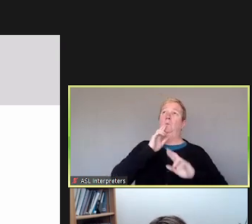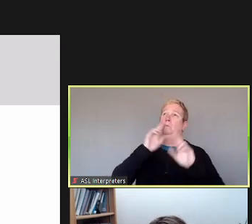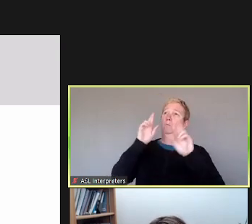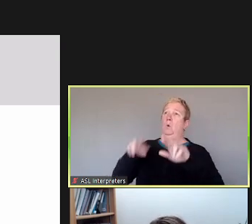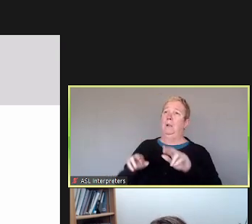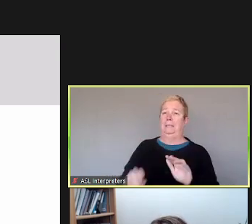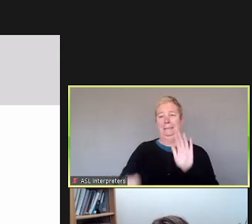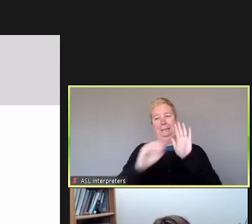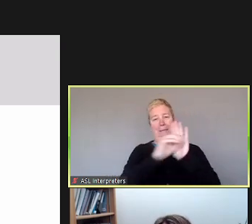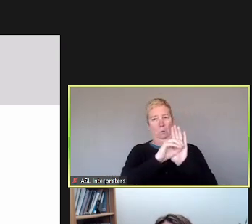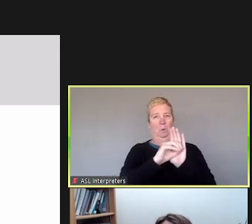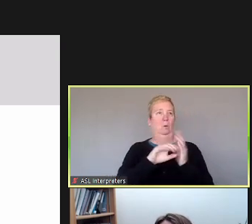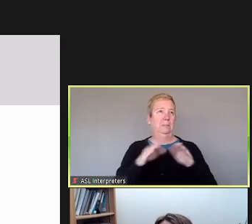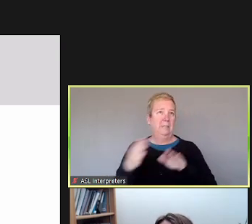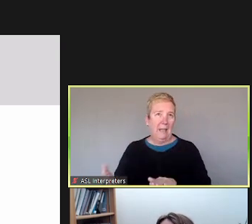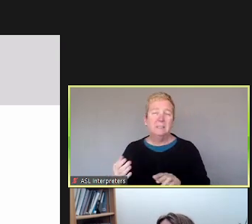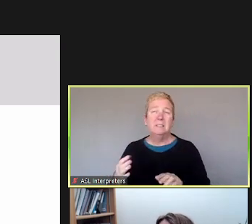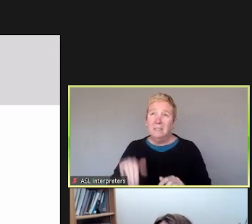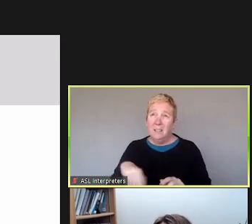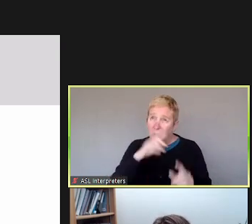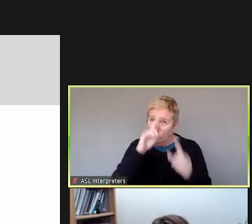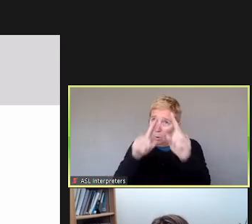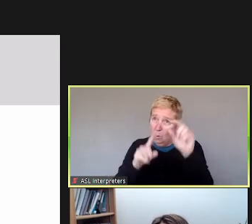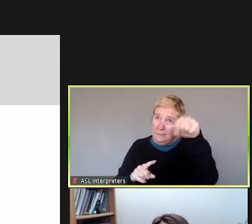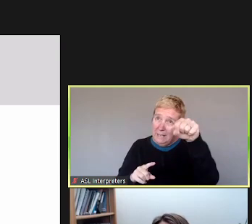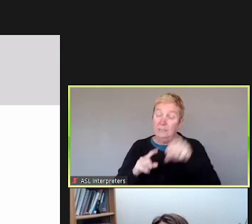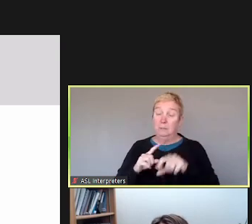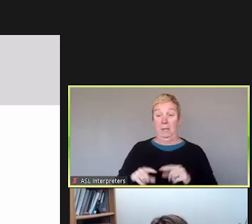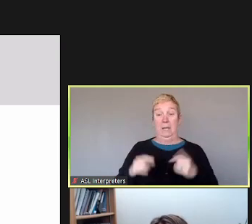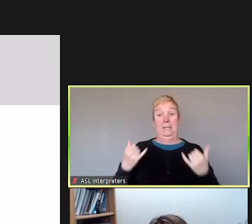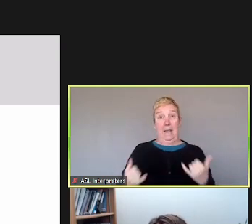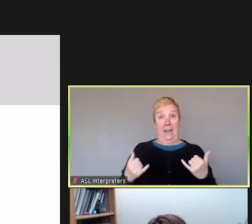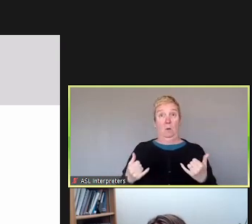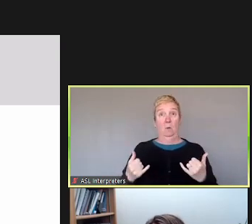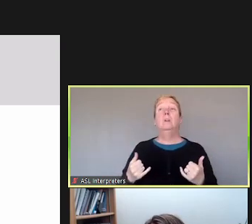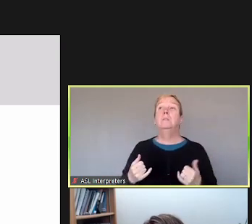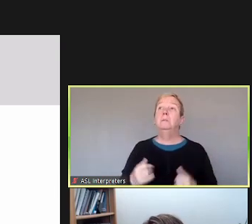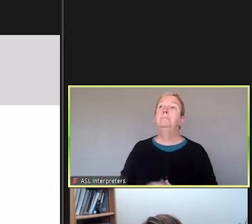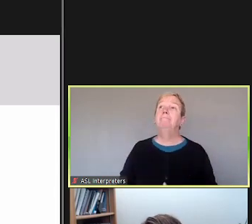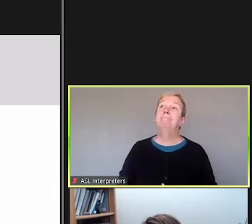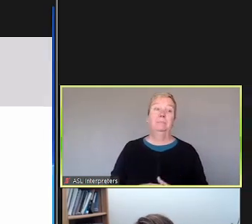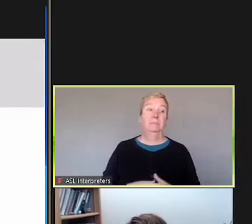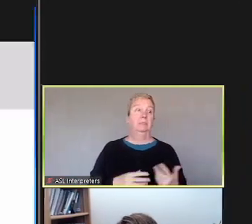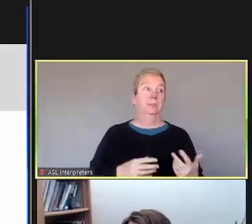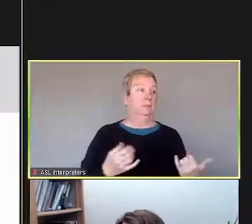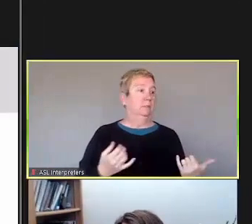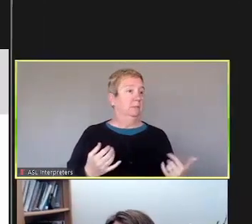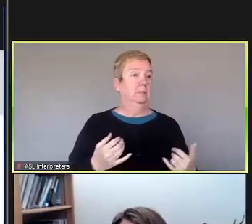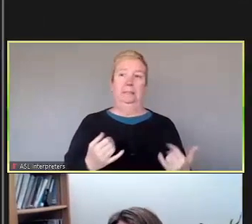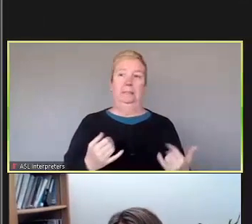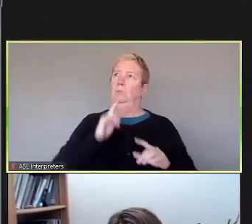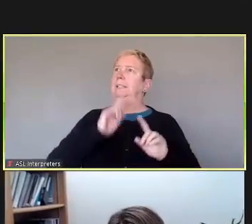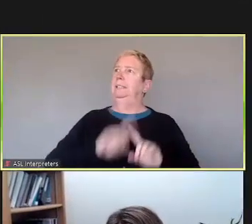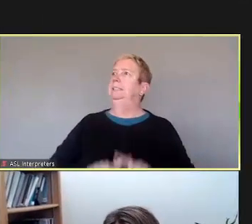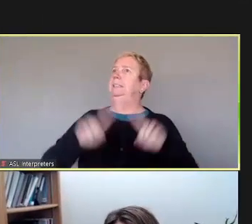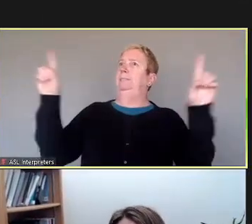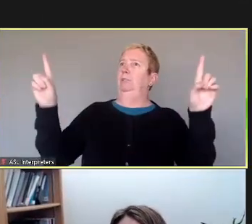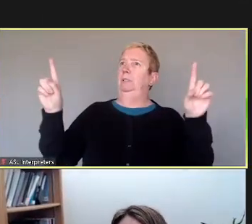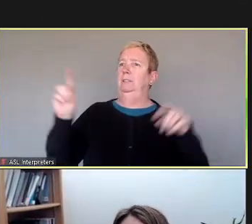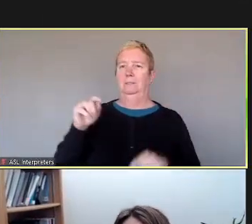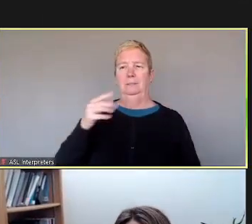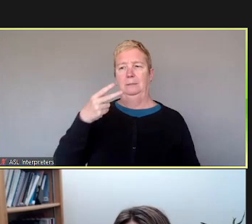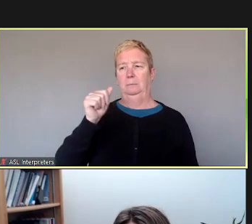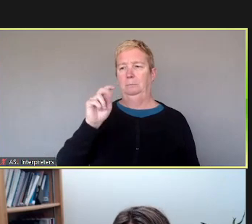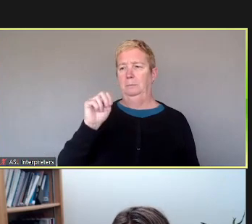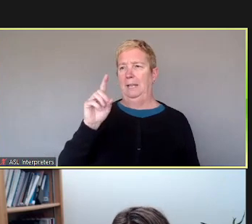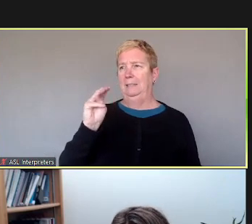related deaths. But in summary, right now, we are clearly in a very different pandemic, if you will, than